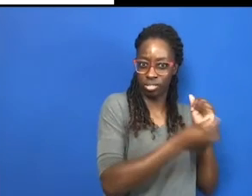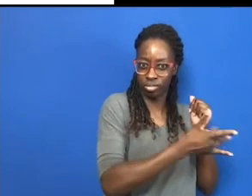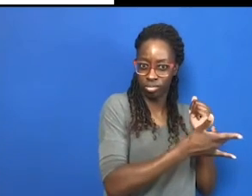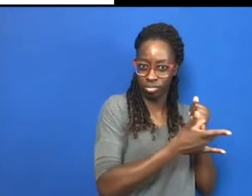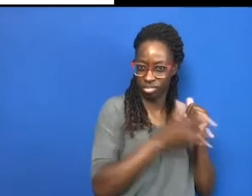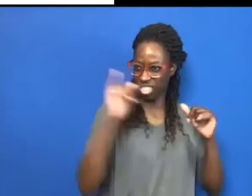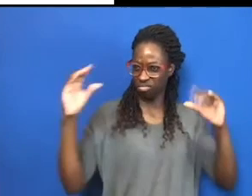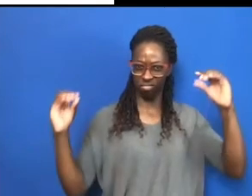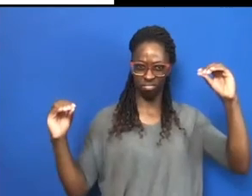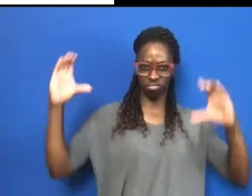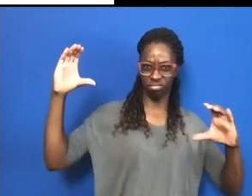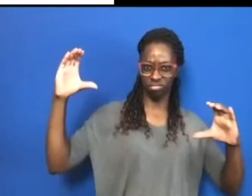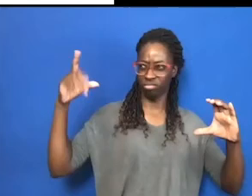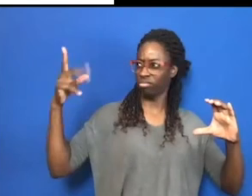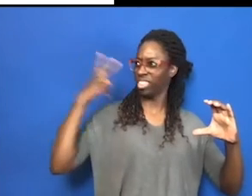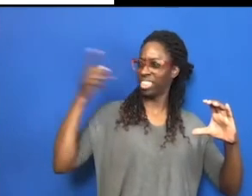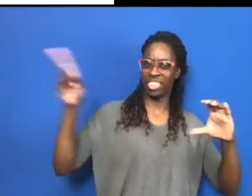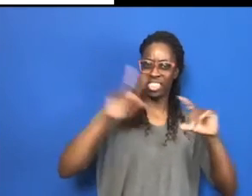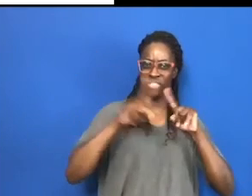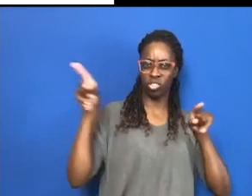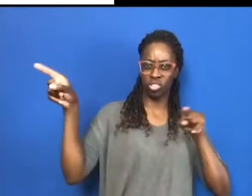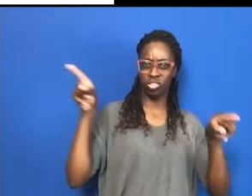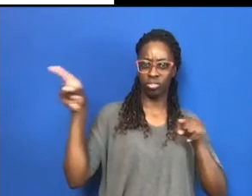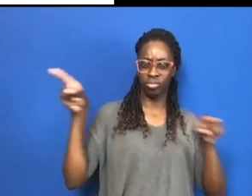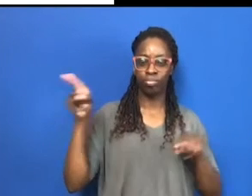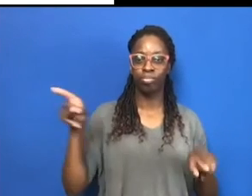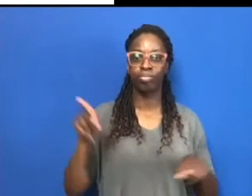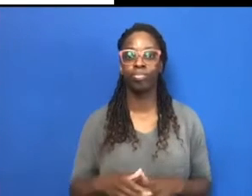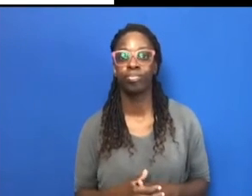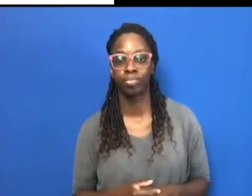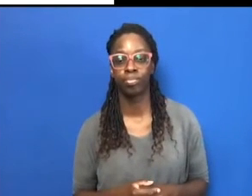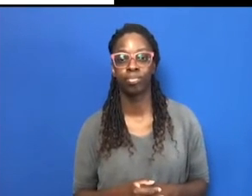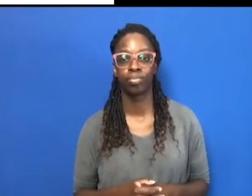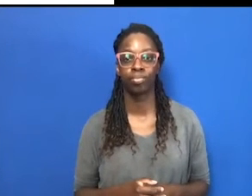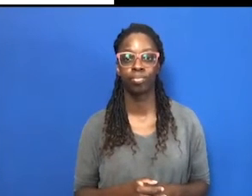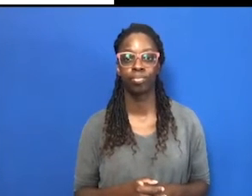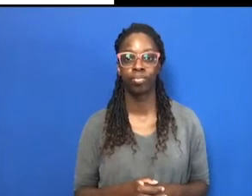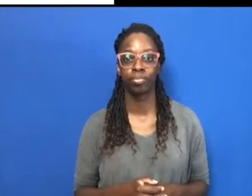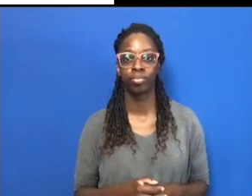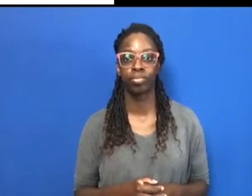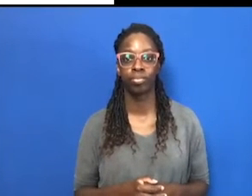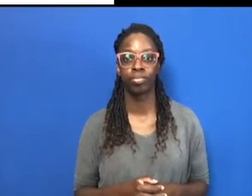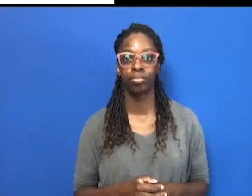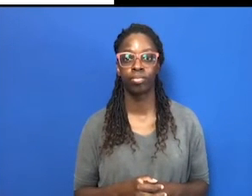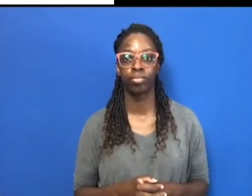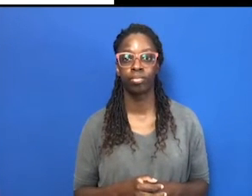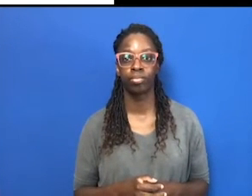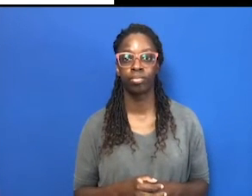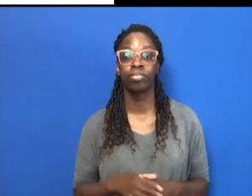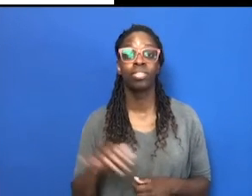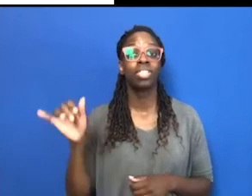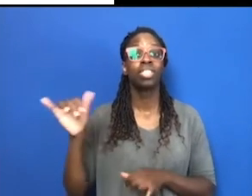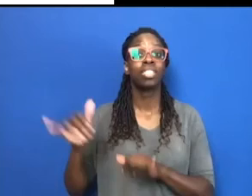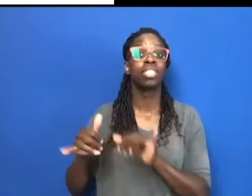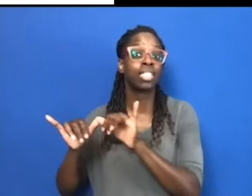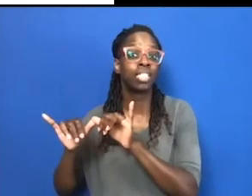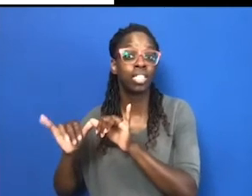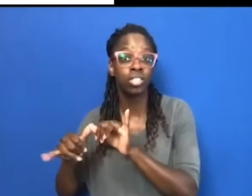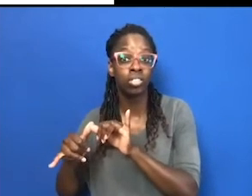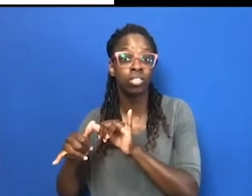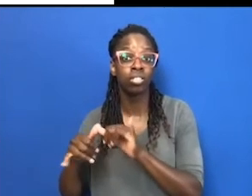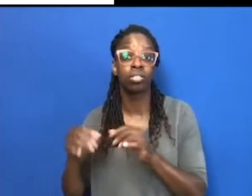131% more in the science domain than the technology domain. And likewise, the engineering indicators outnumbered those coded